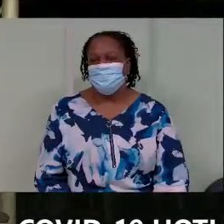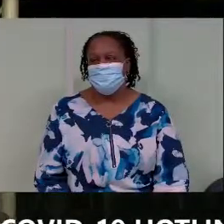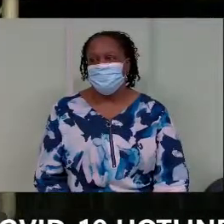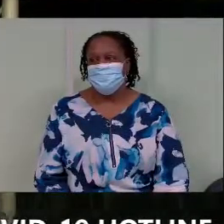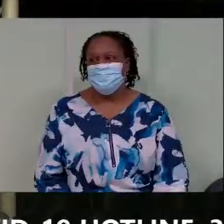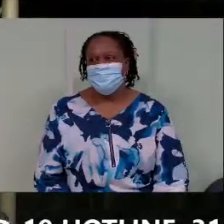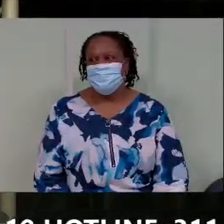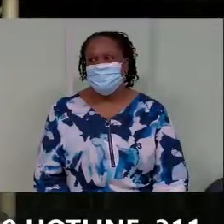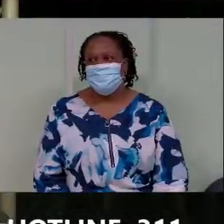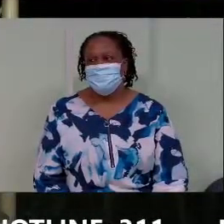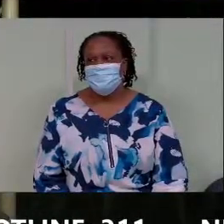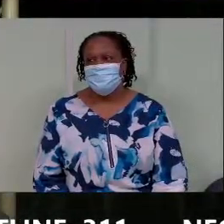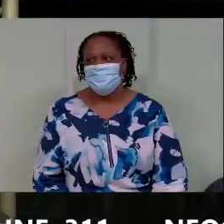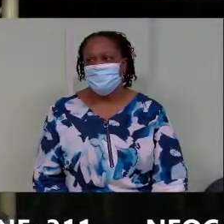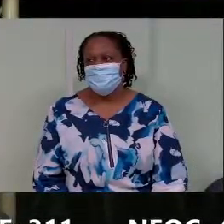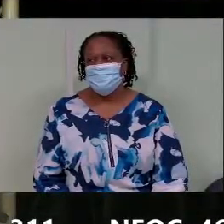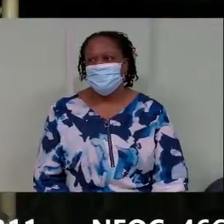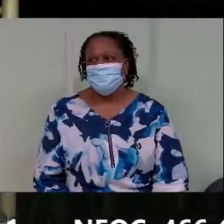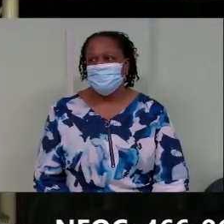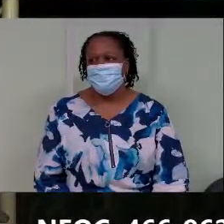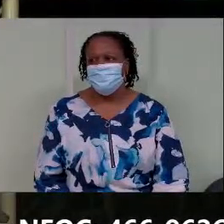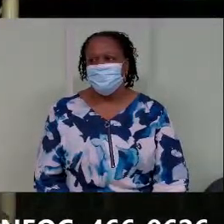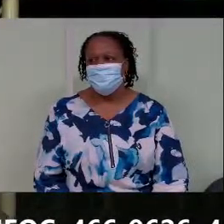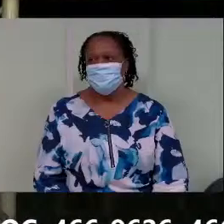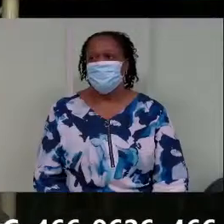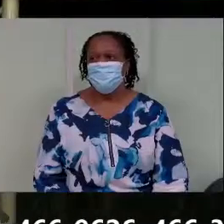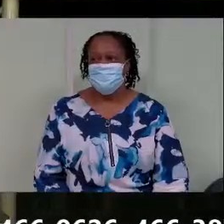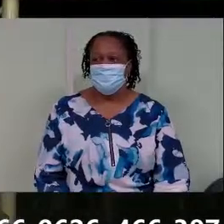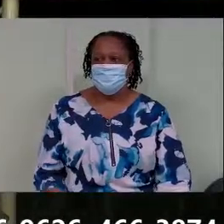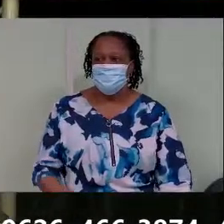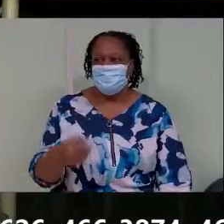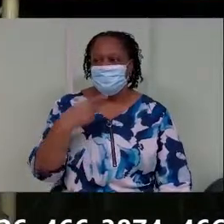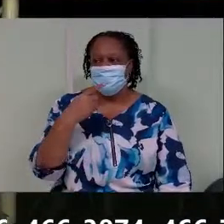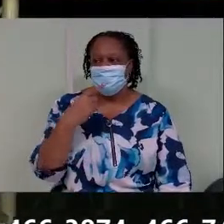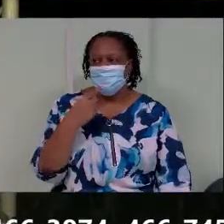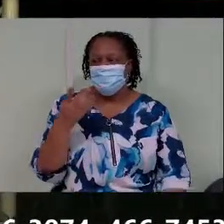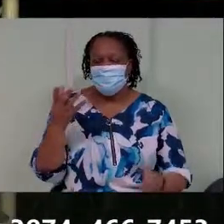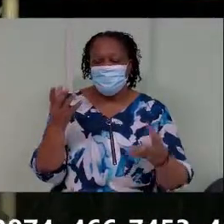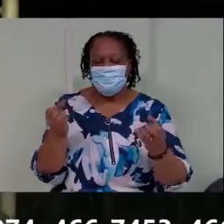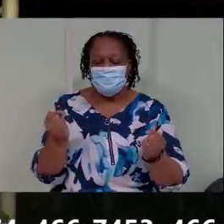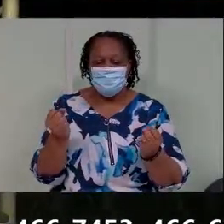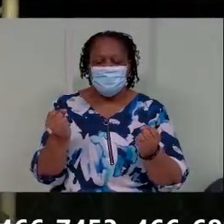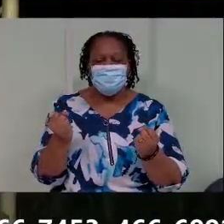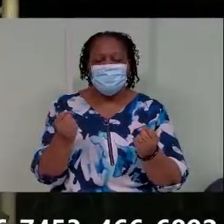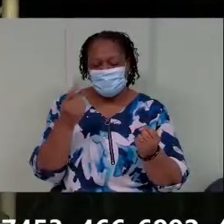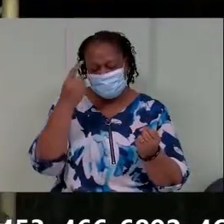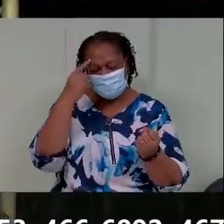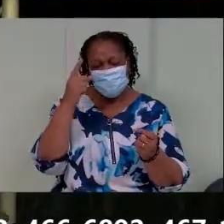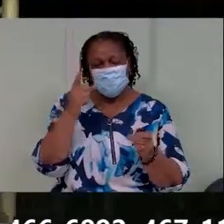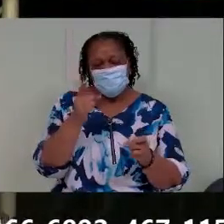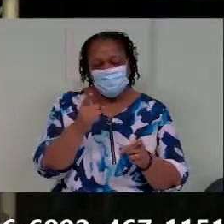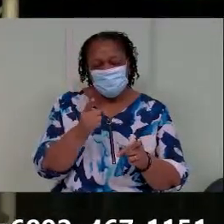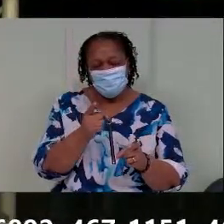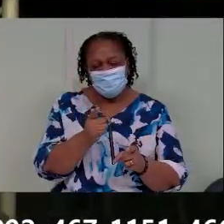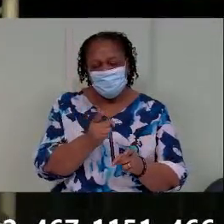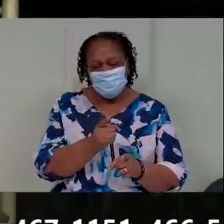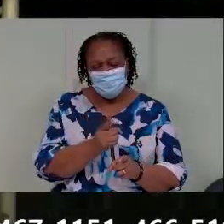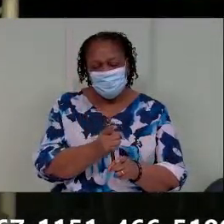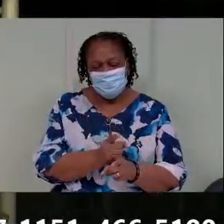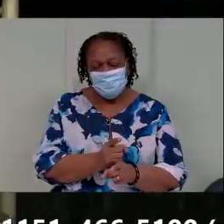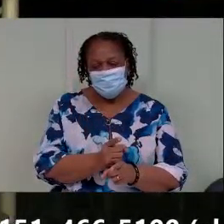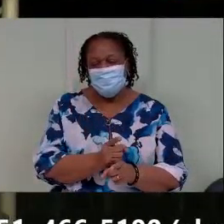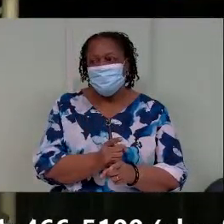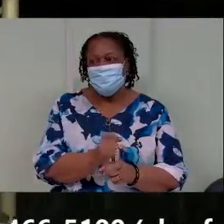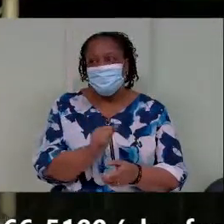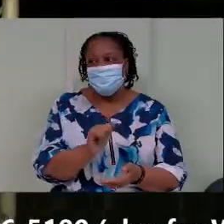And yes, Mr. Williams, I agree with the person who posed the question. that if you